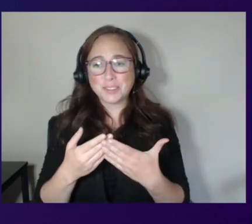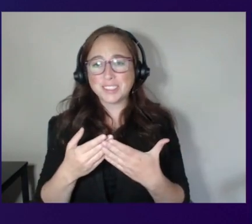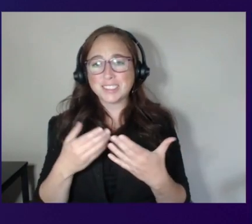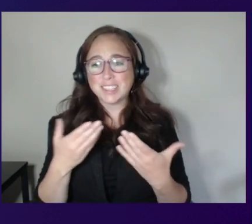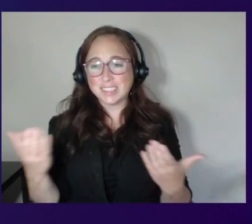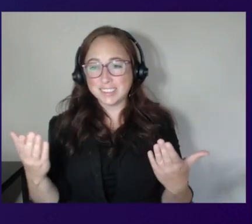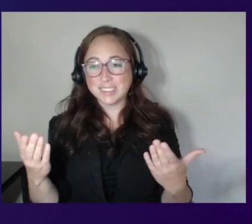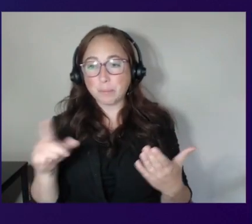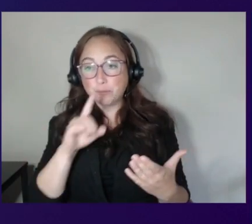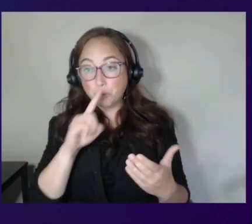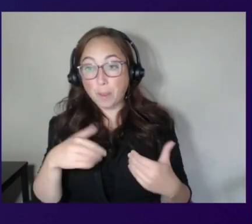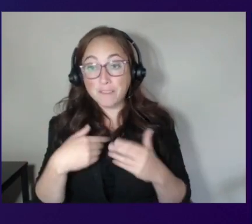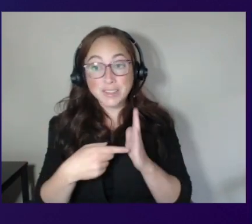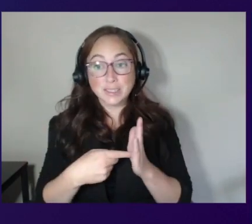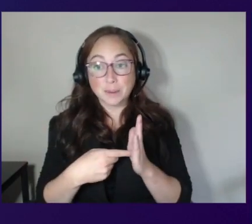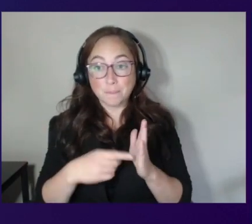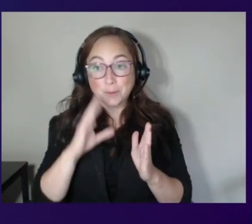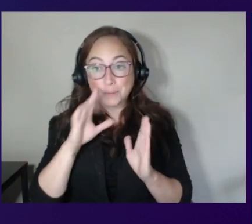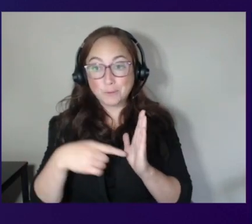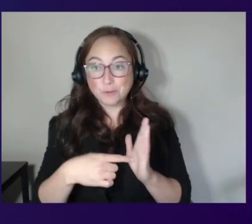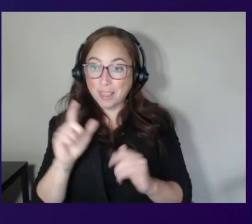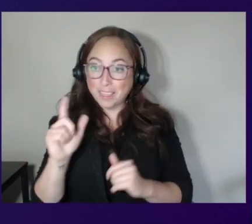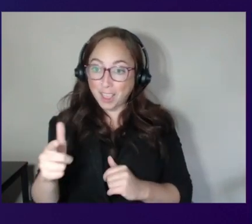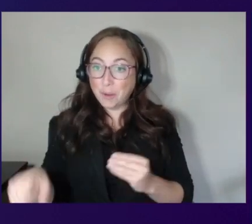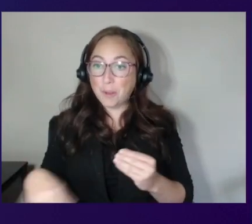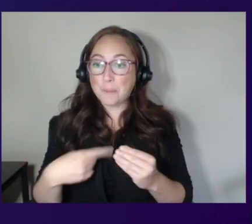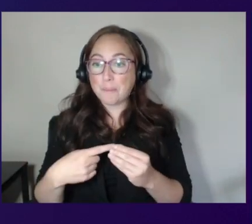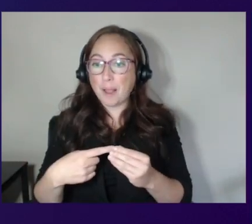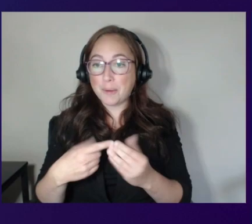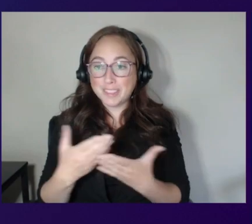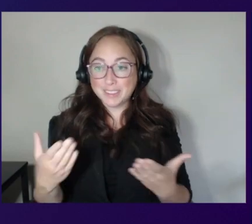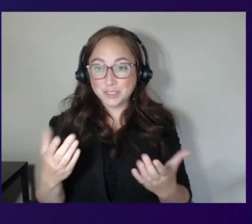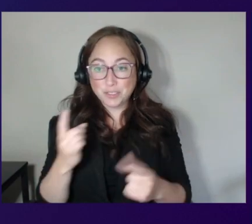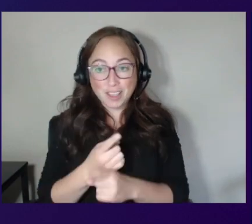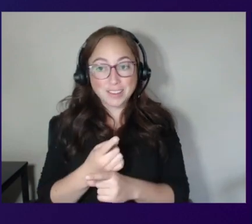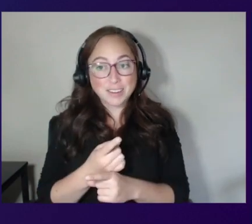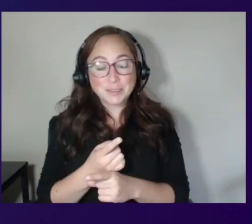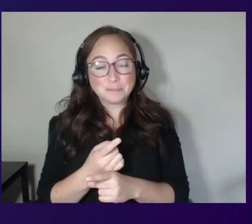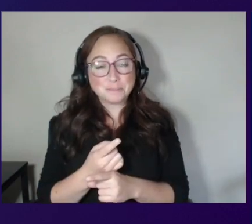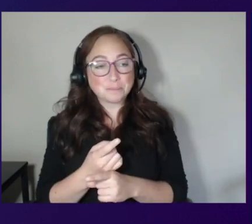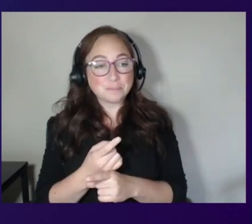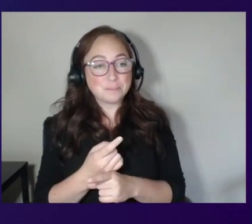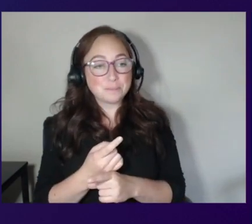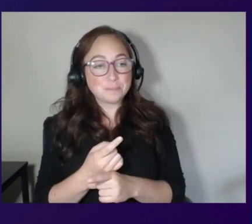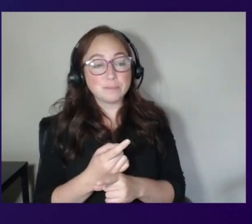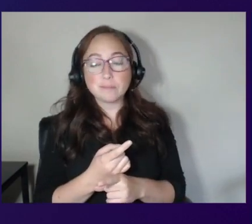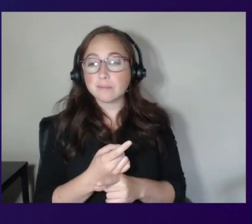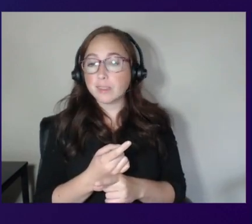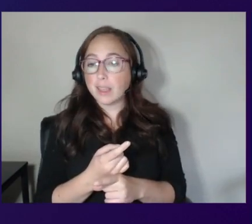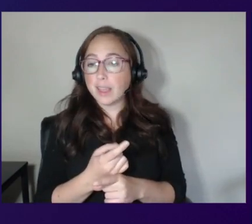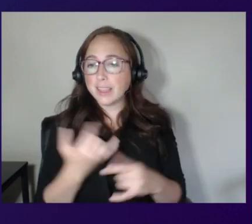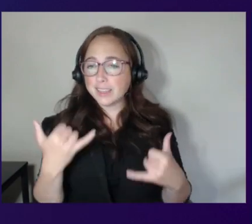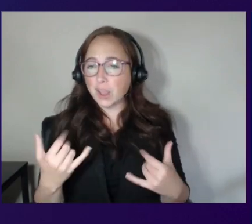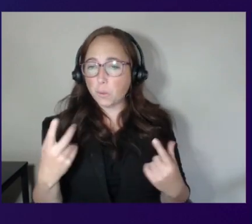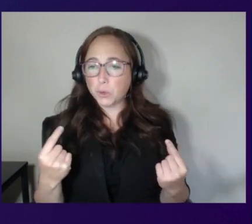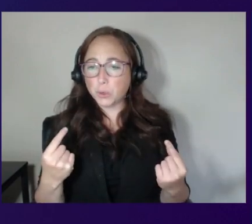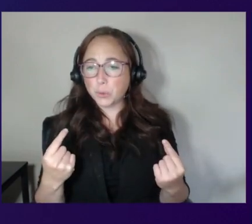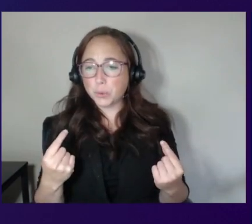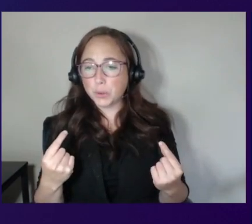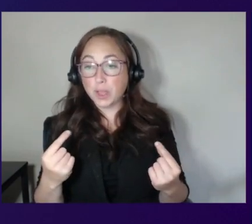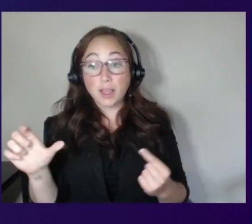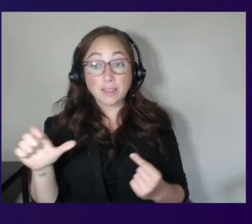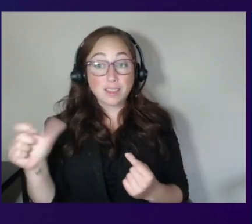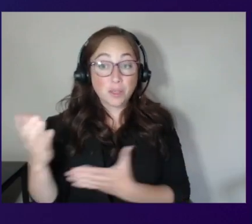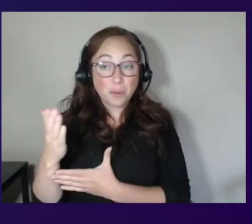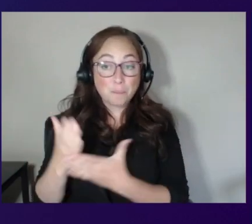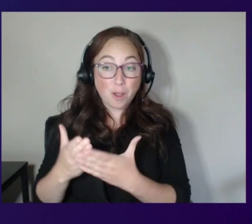some demos too that you're going to show us later on about some of these things, right? What out of these, what are we going to hit on the most? Yeah. So the other piece we didn't cover,